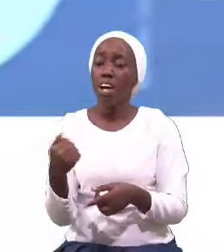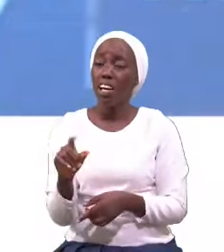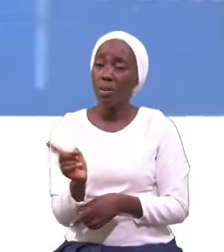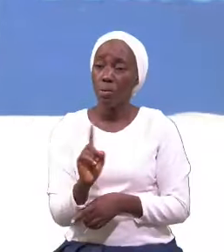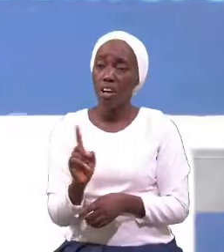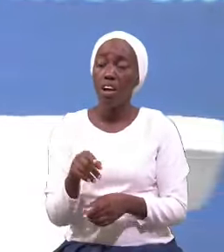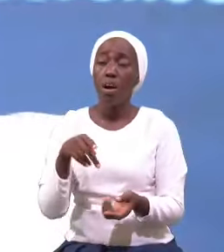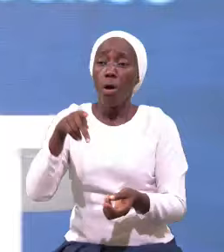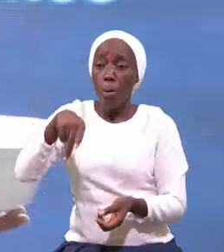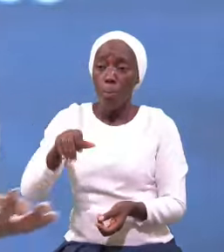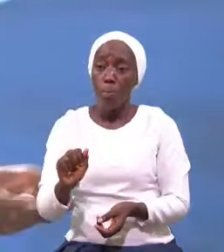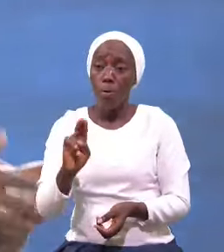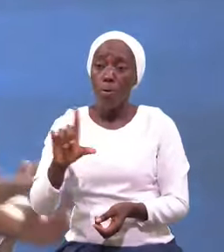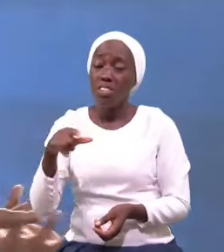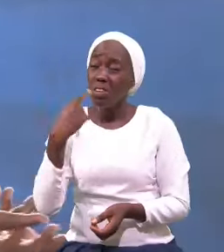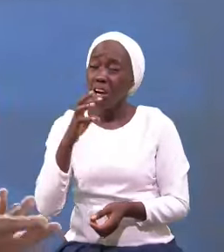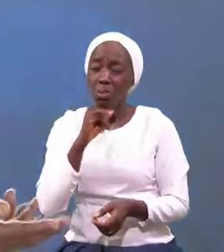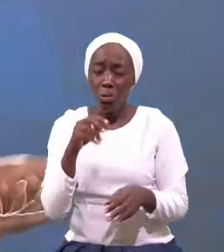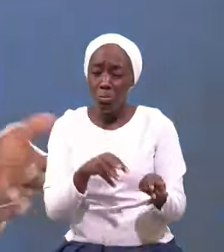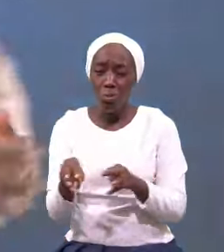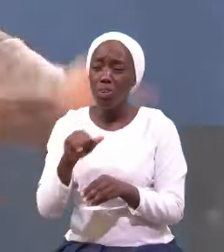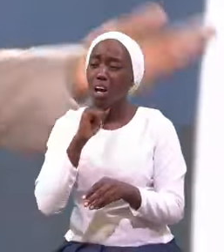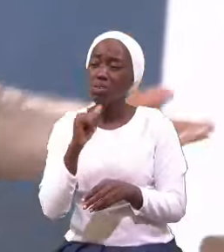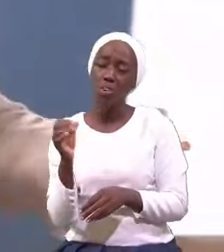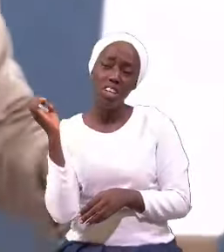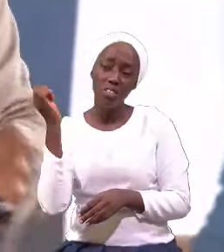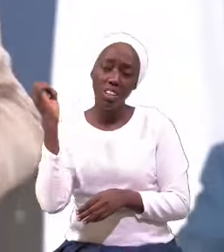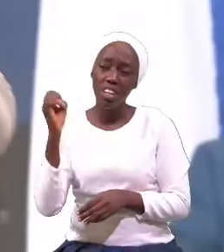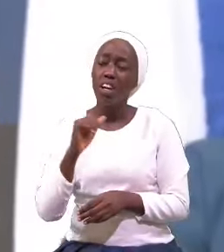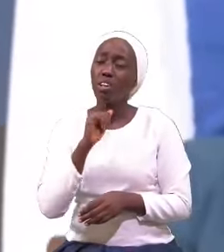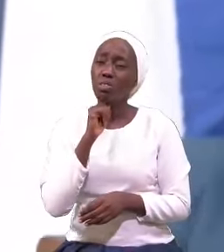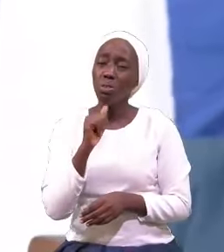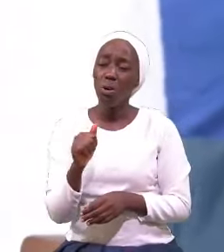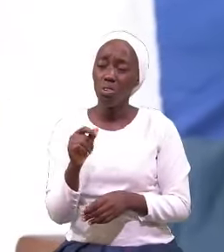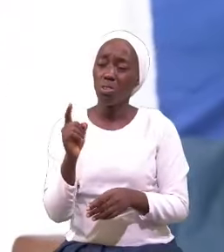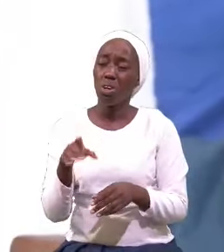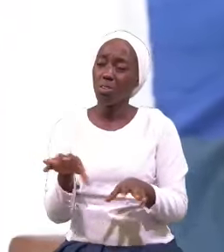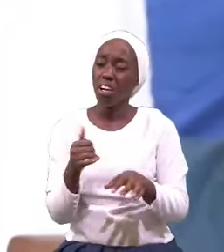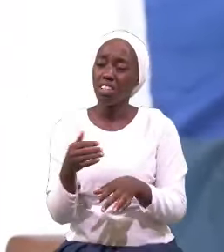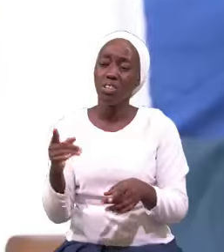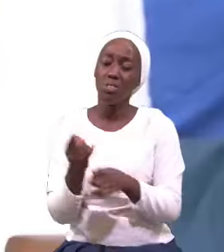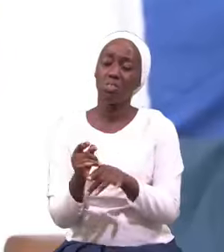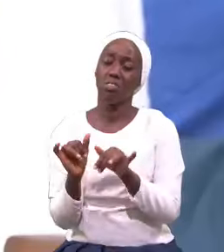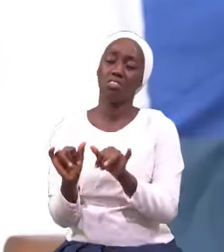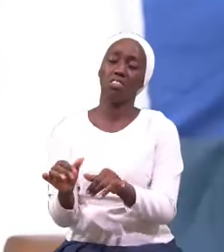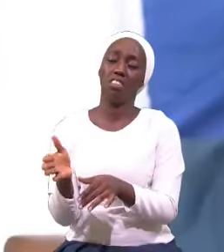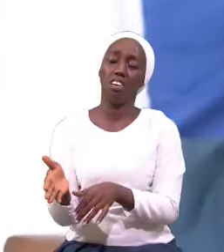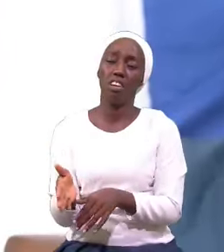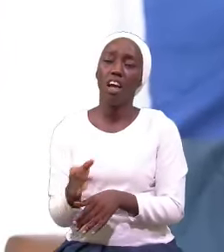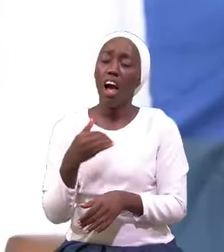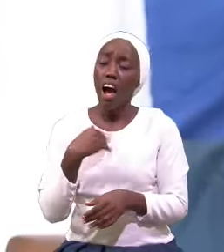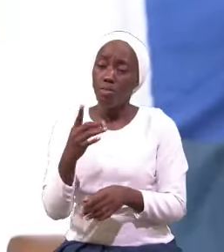not moving. You're not active. You're not evangelizing. You're just there. Have you received the Holy Ghost since